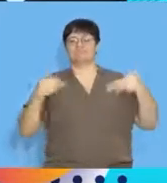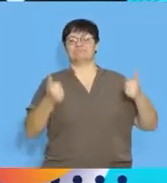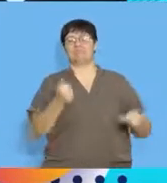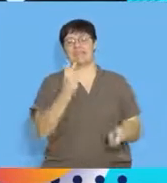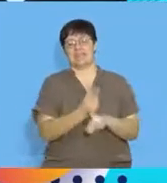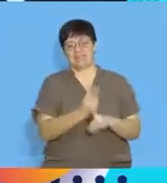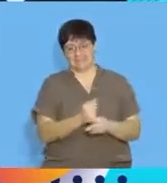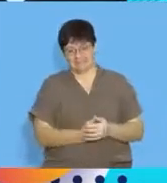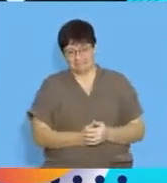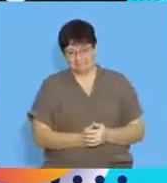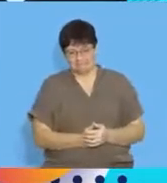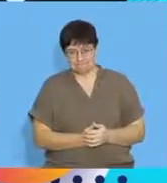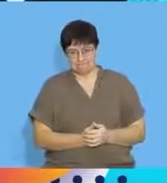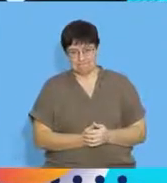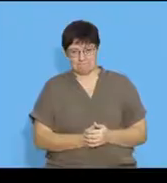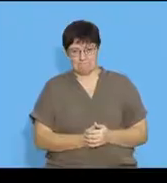shape again.